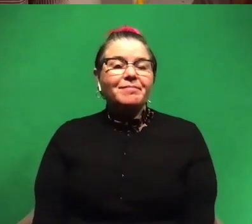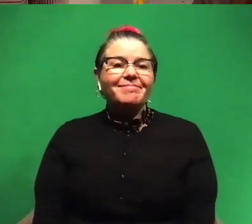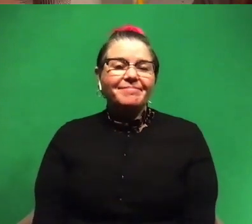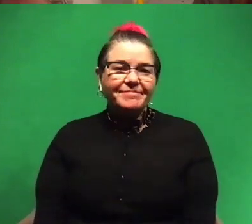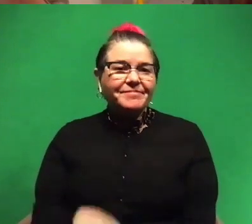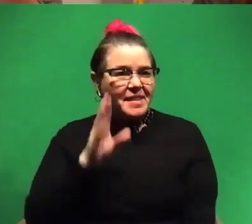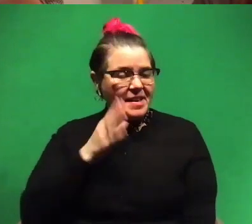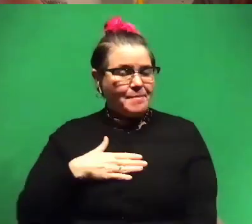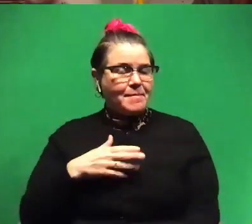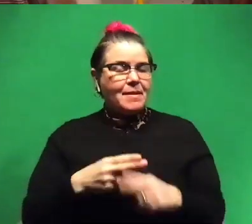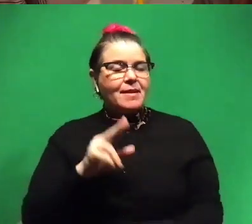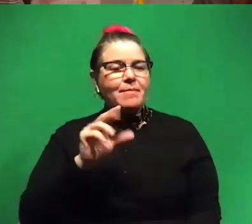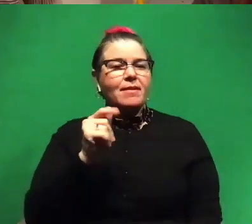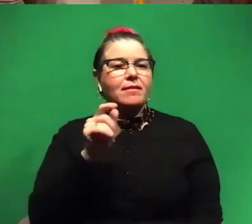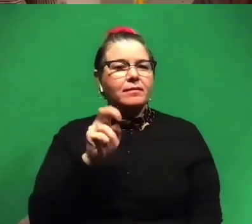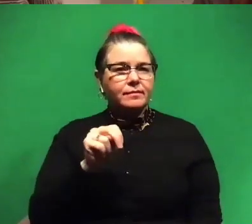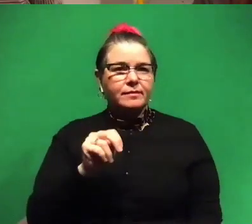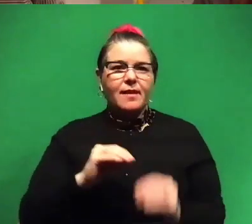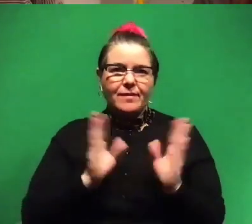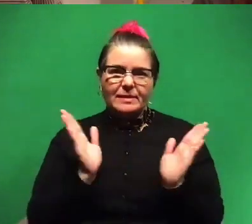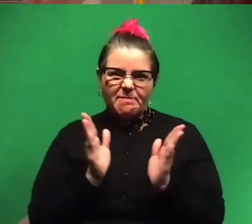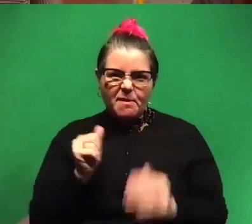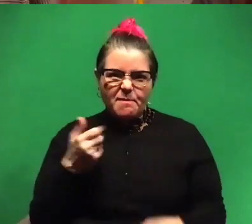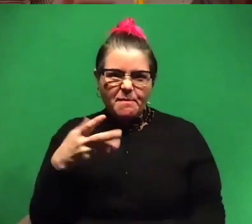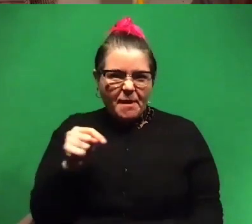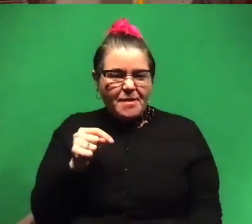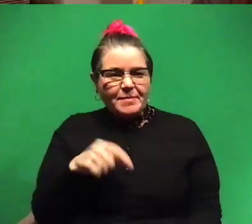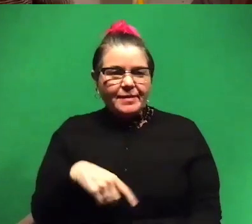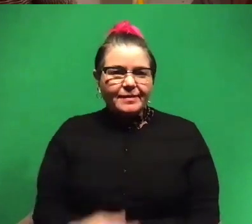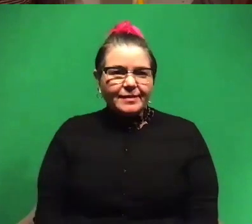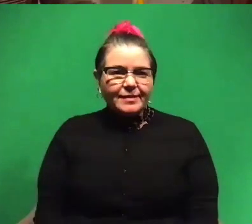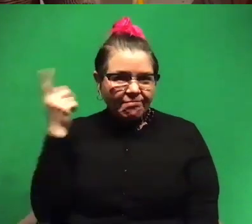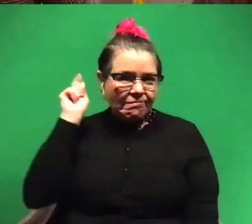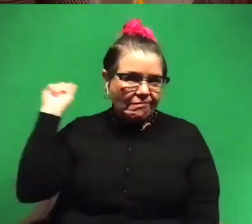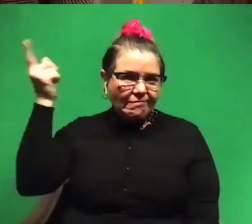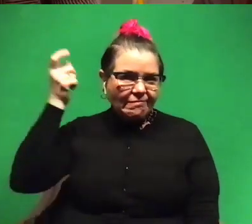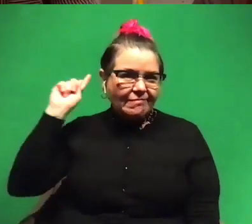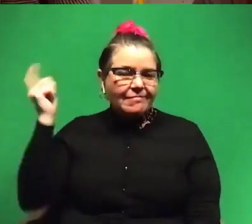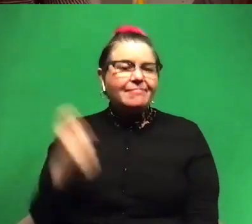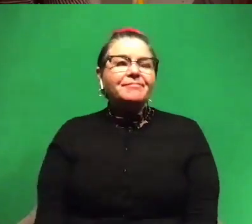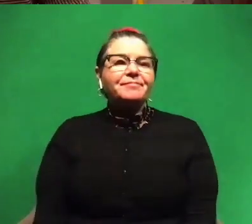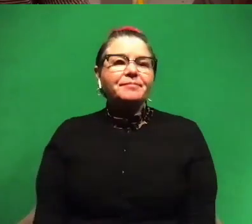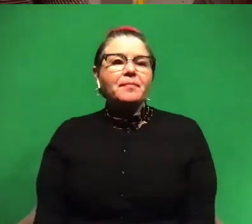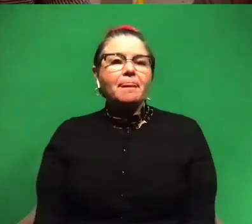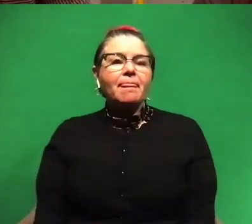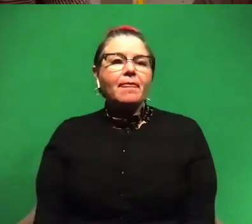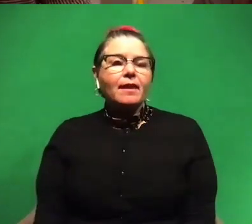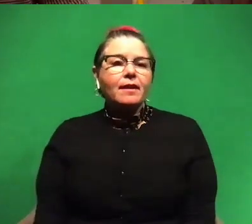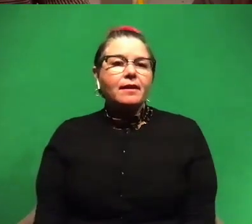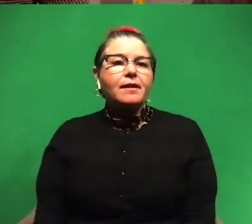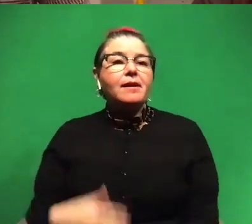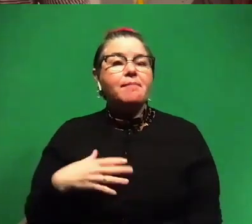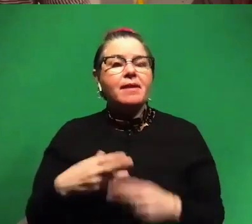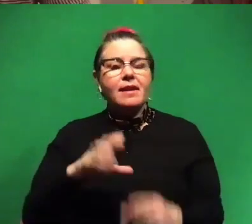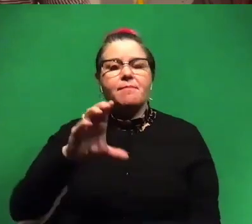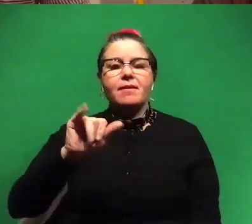Hi, my name's Caitlynn. I obviously have a very small apartment, so there's stuff going on in the background. My name's